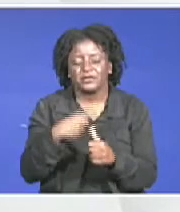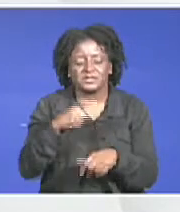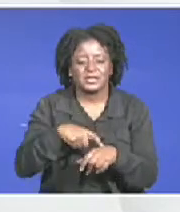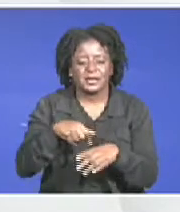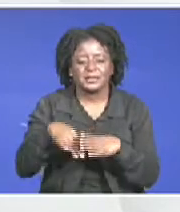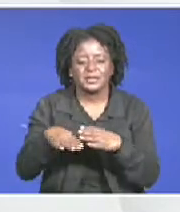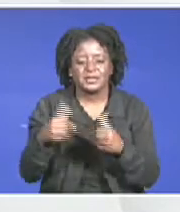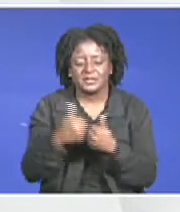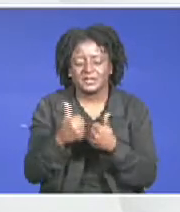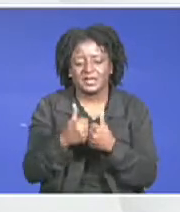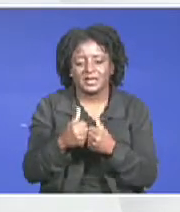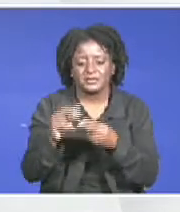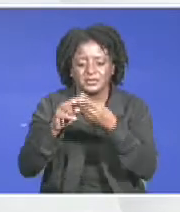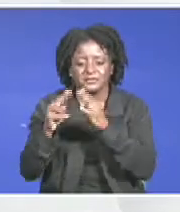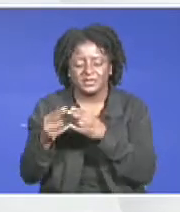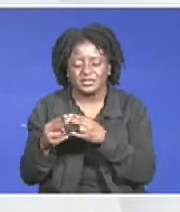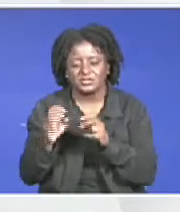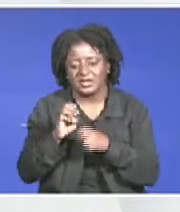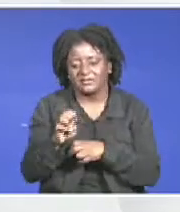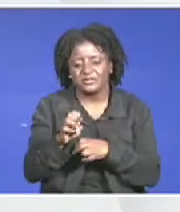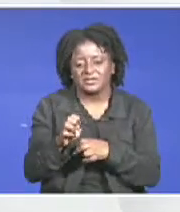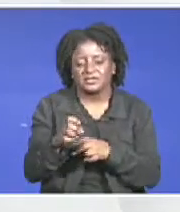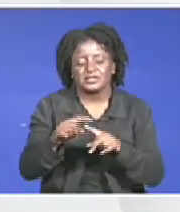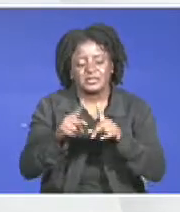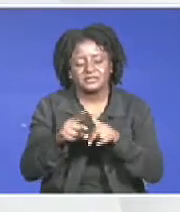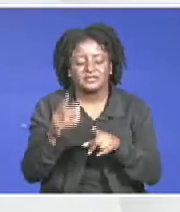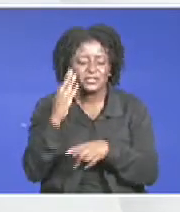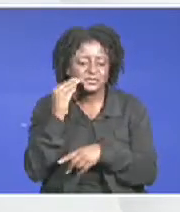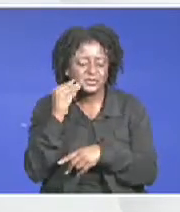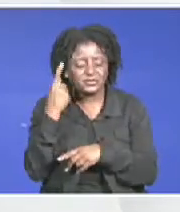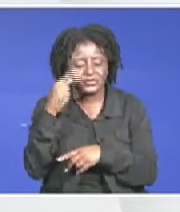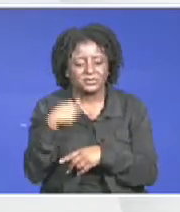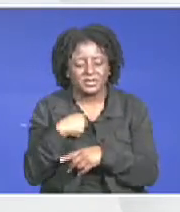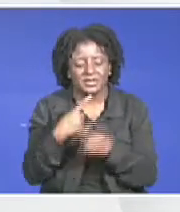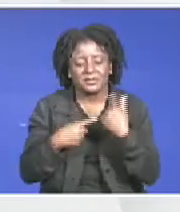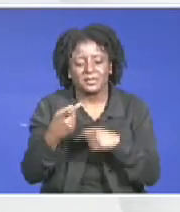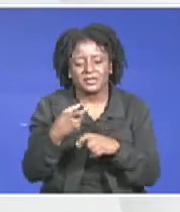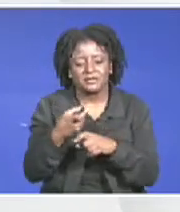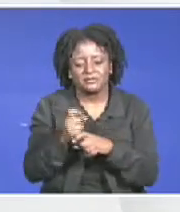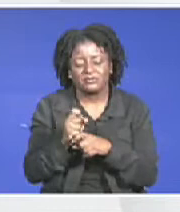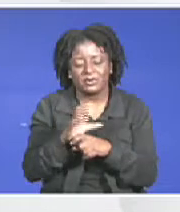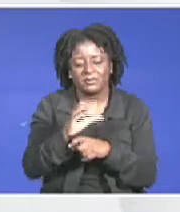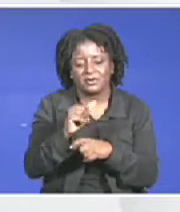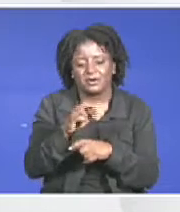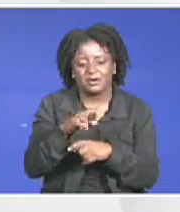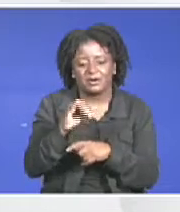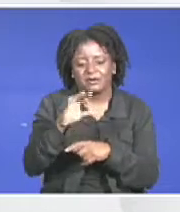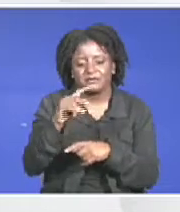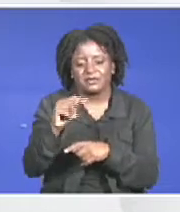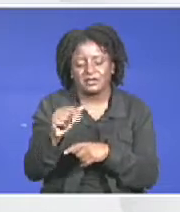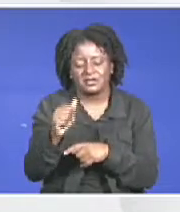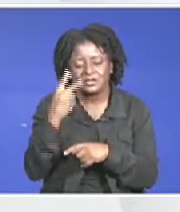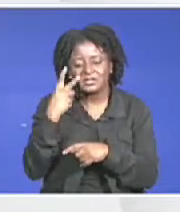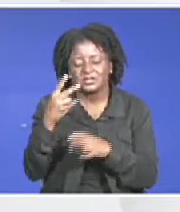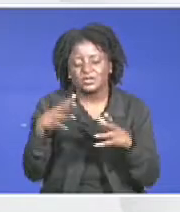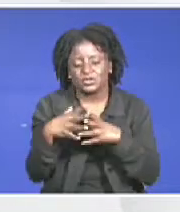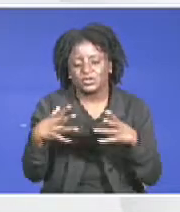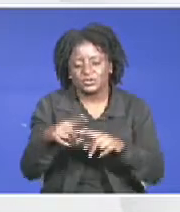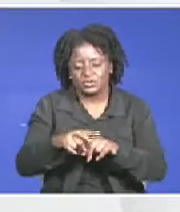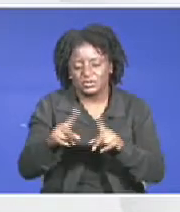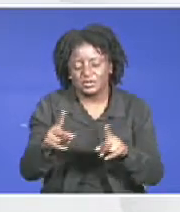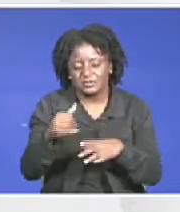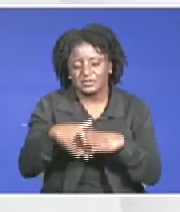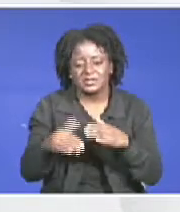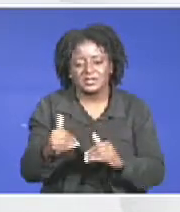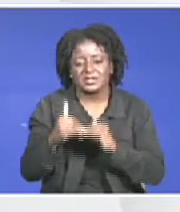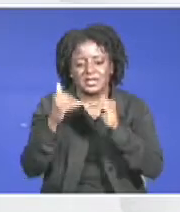so it's definitely a different experience for me coming from, especially coming straight off of Karifta. You can see like a huge contrast in like the level of the